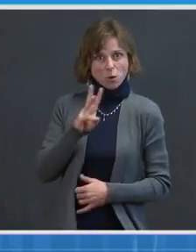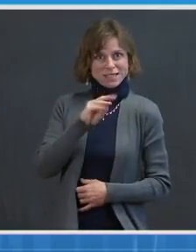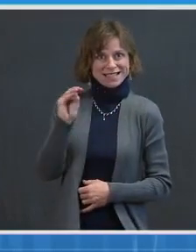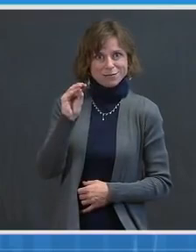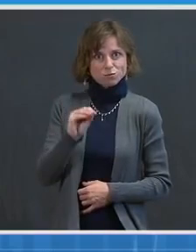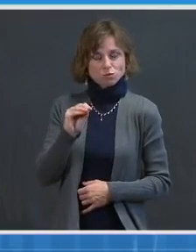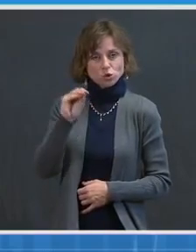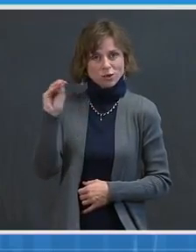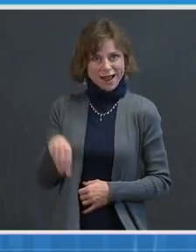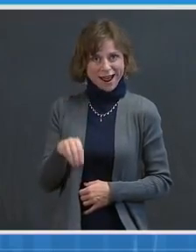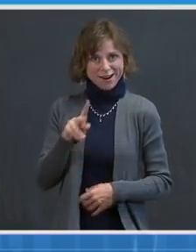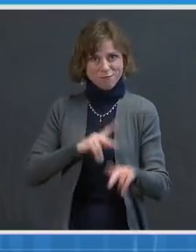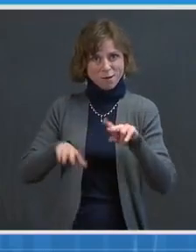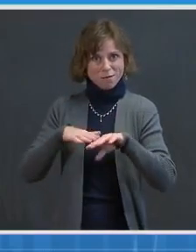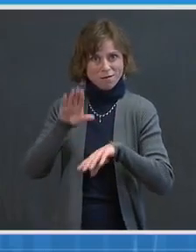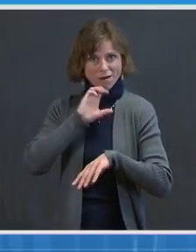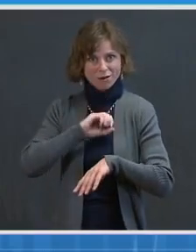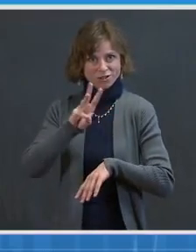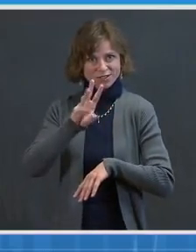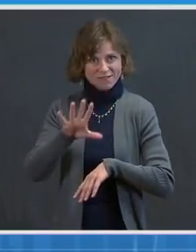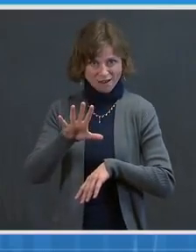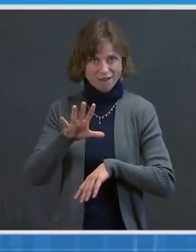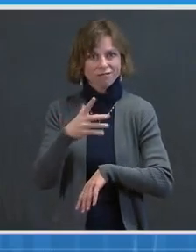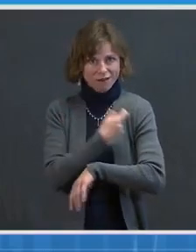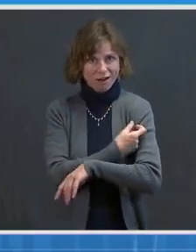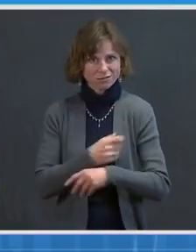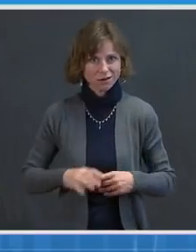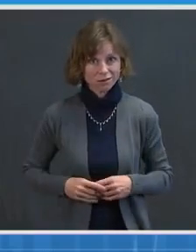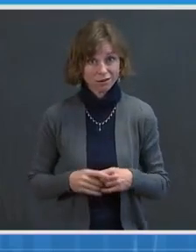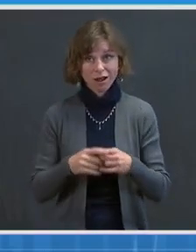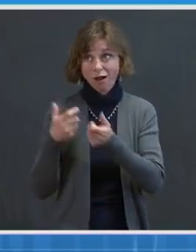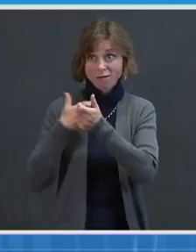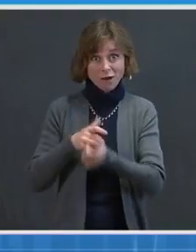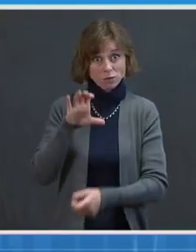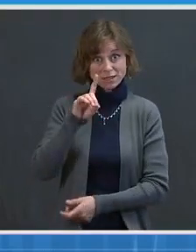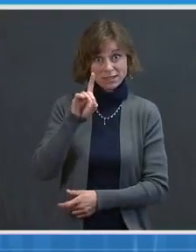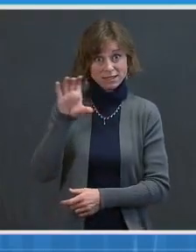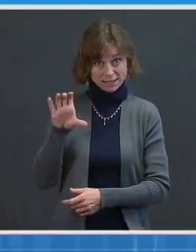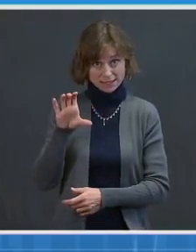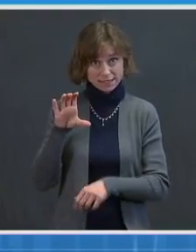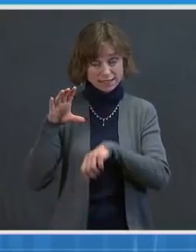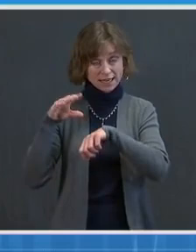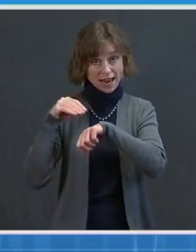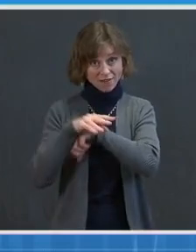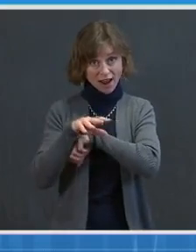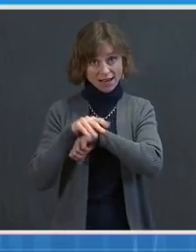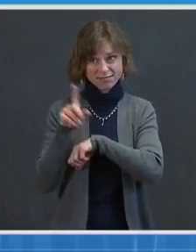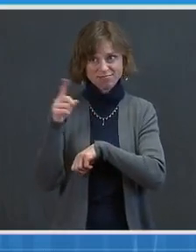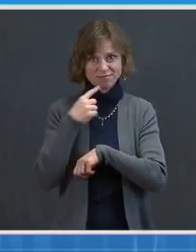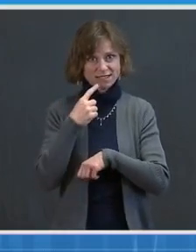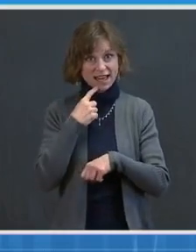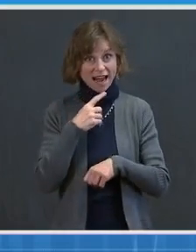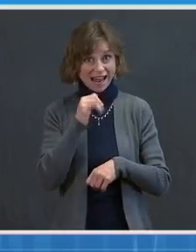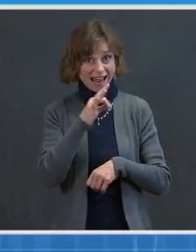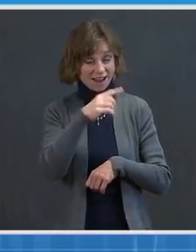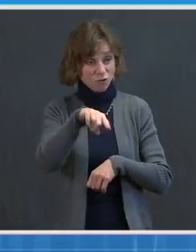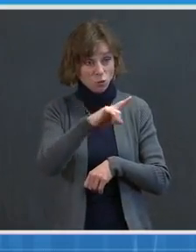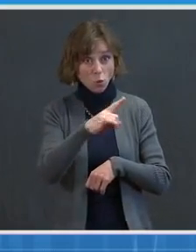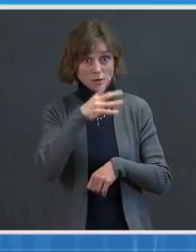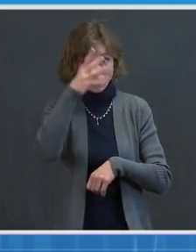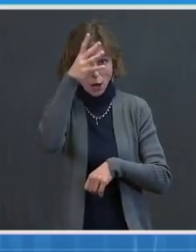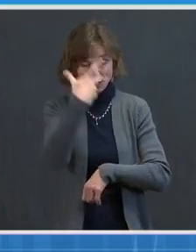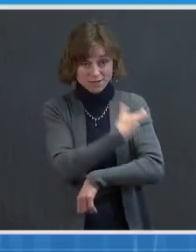And according to the CDC's new guidance, vaccinated parents can now visit and hug